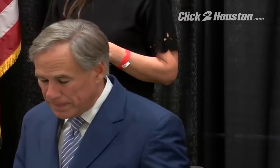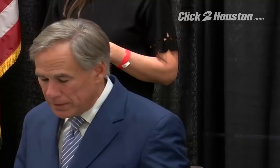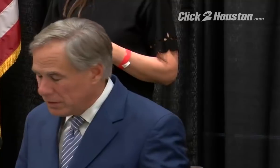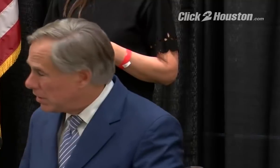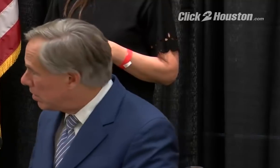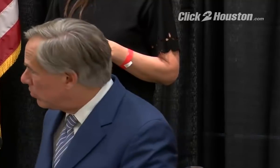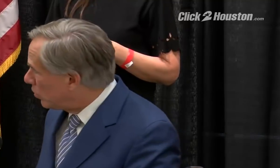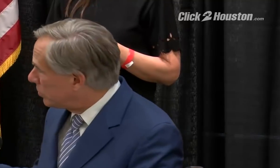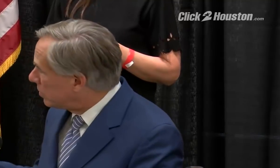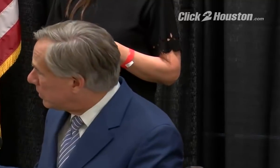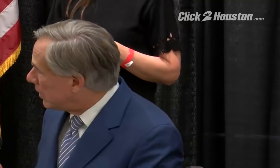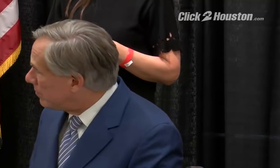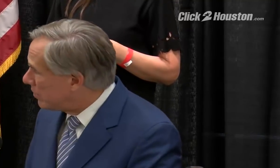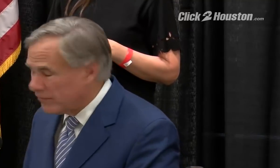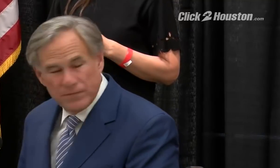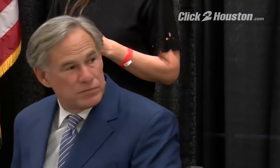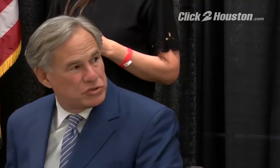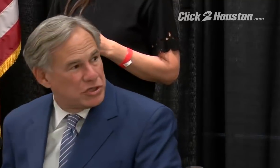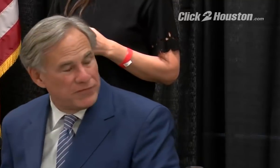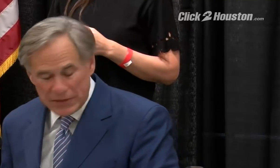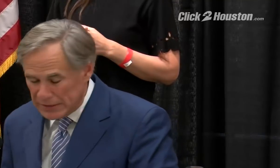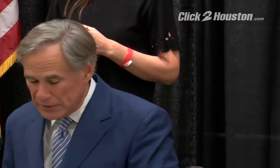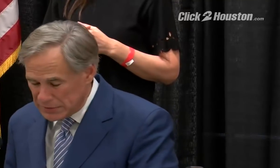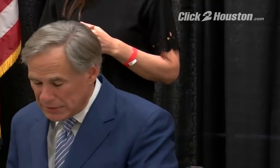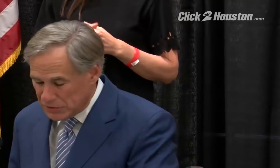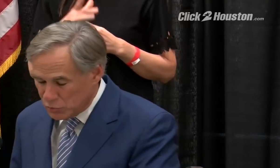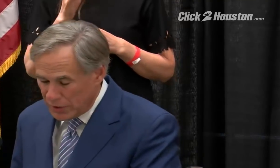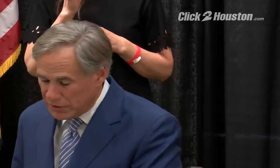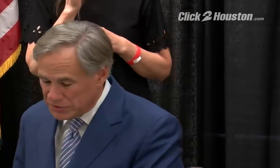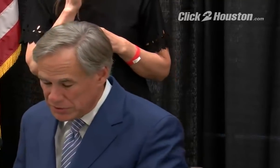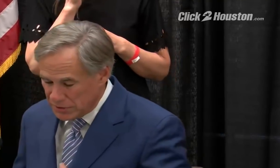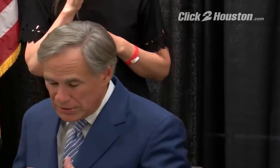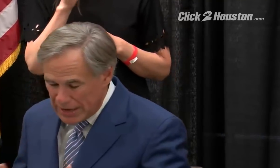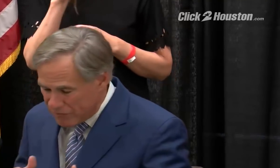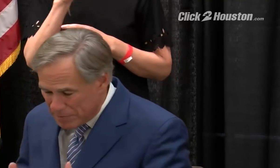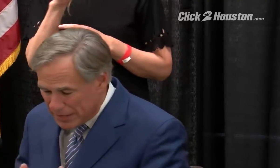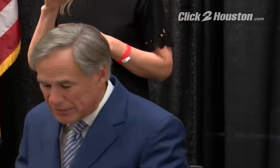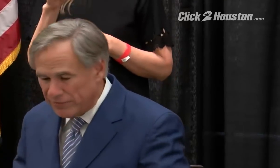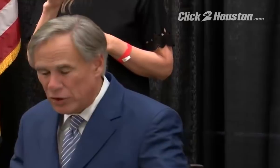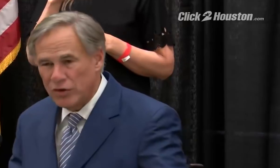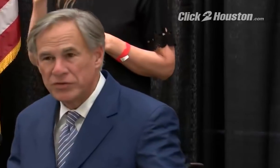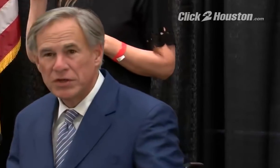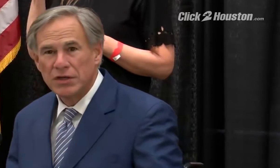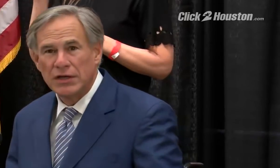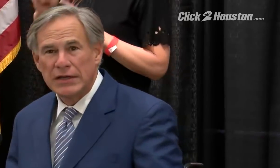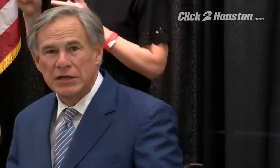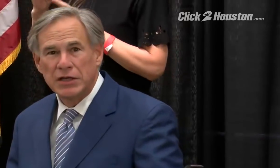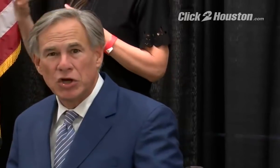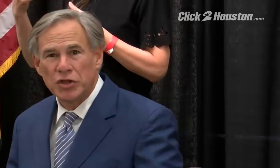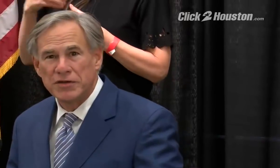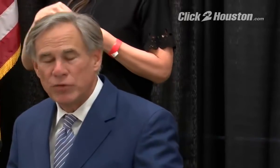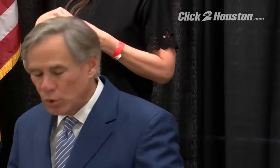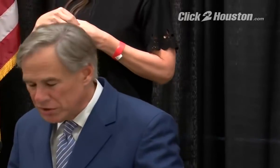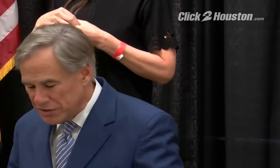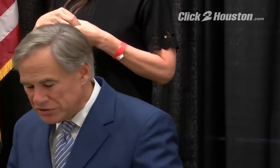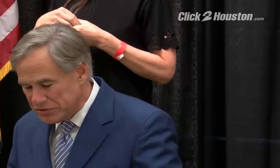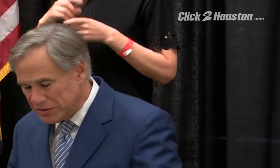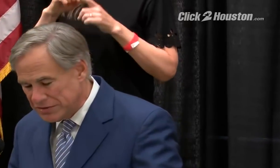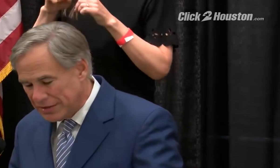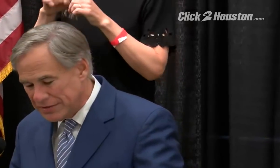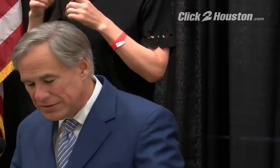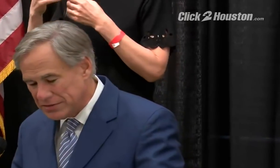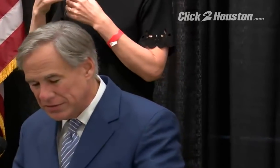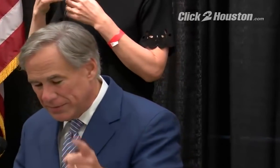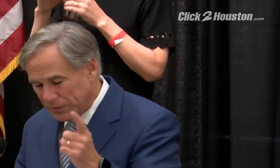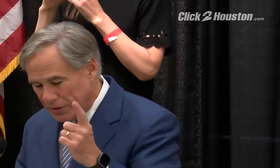area, with the help of Chief Kidd, as well as everybody involved in all the different organizations in